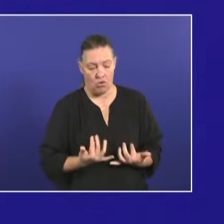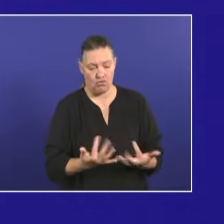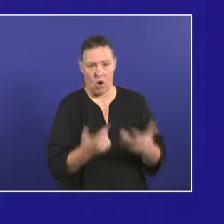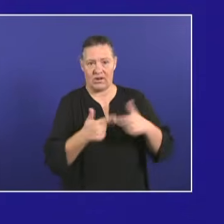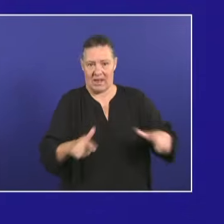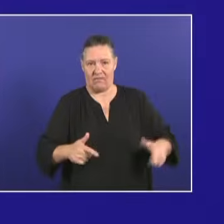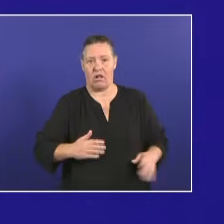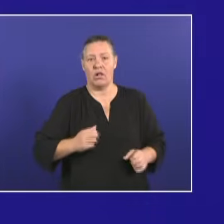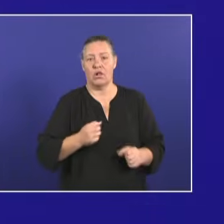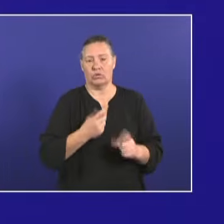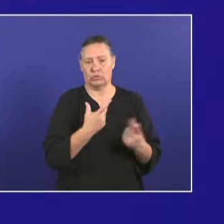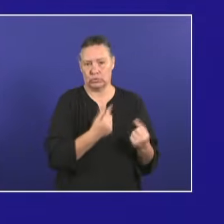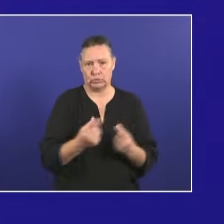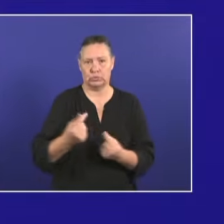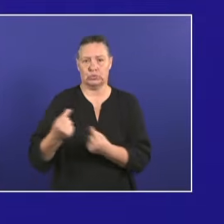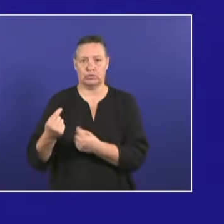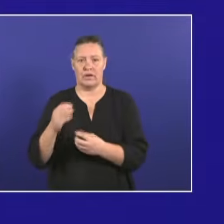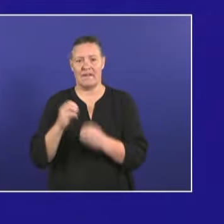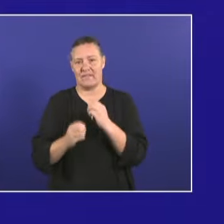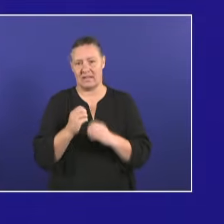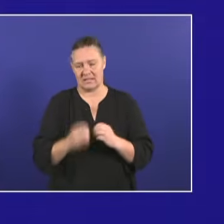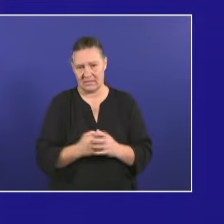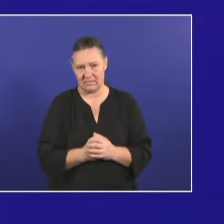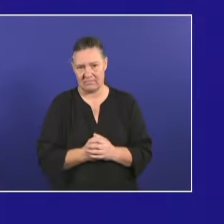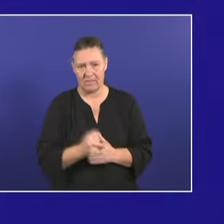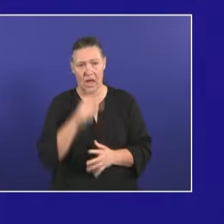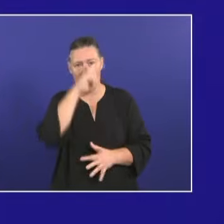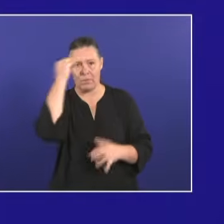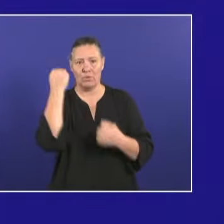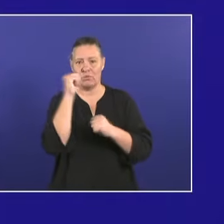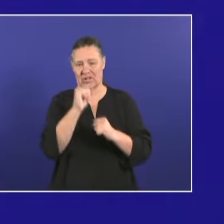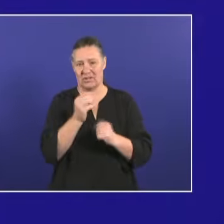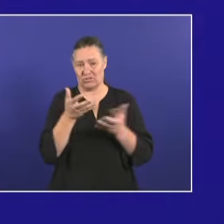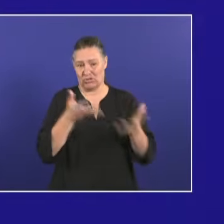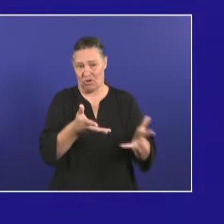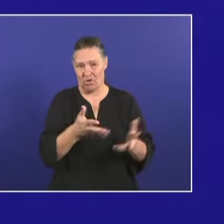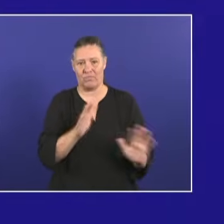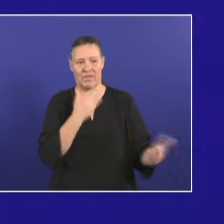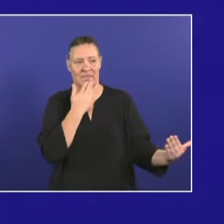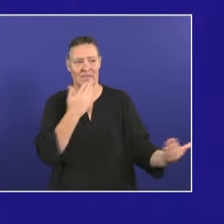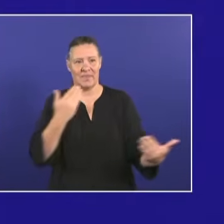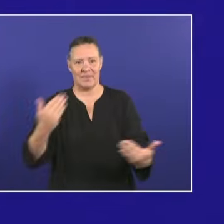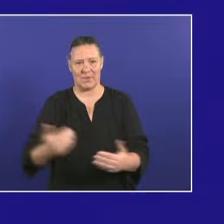ground. Colleagues, this is the blue machine. I thank you.